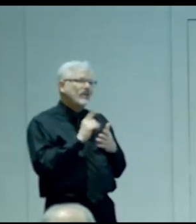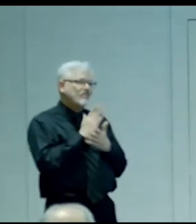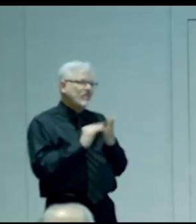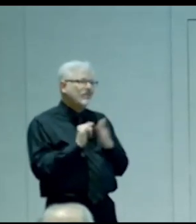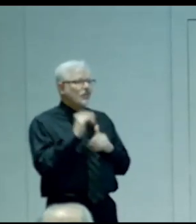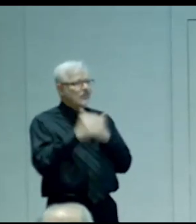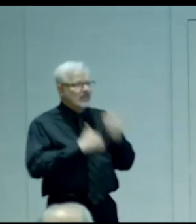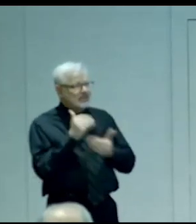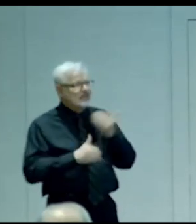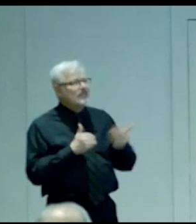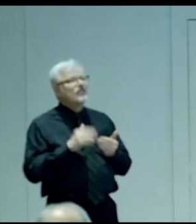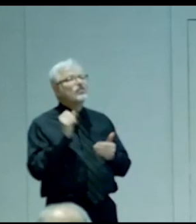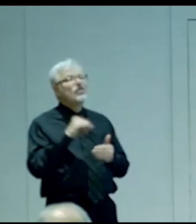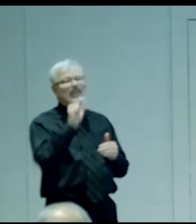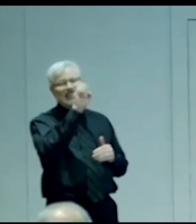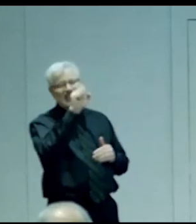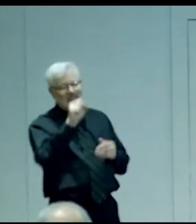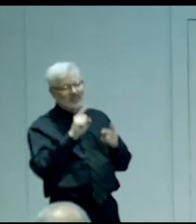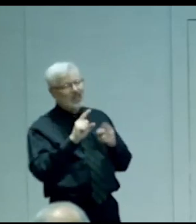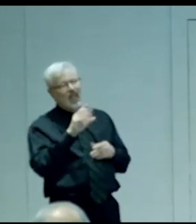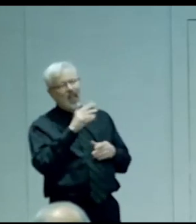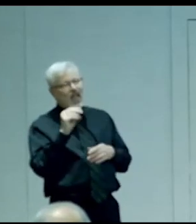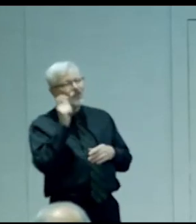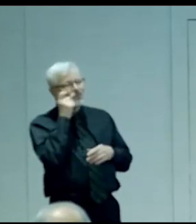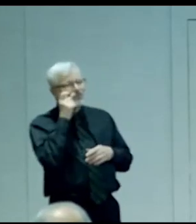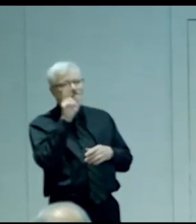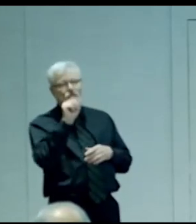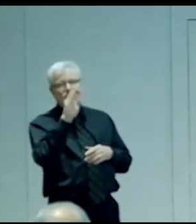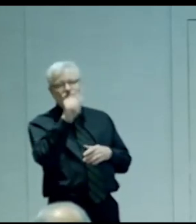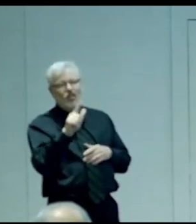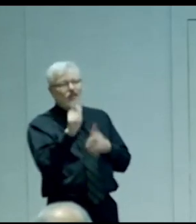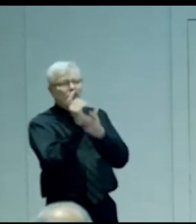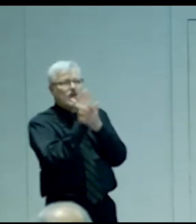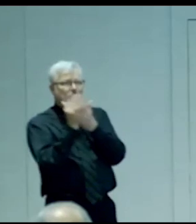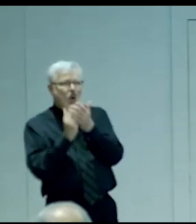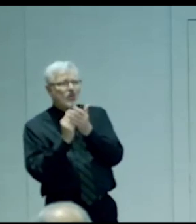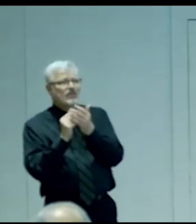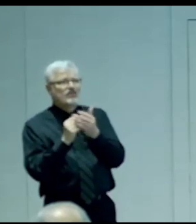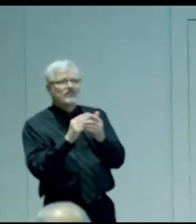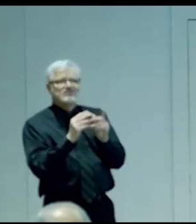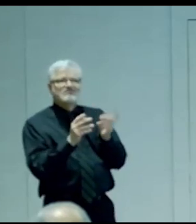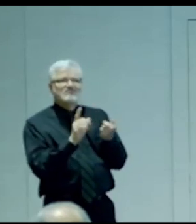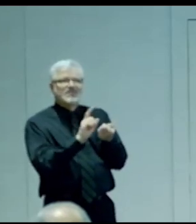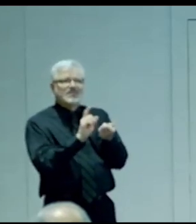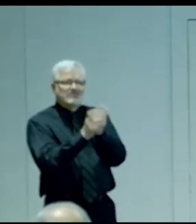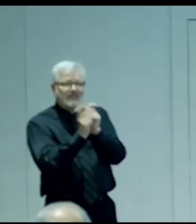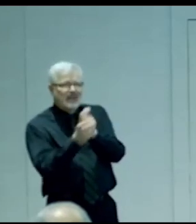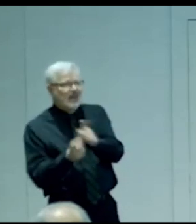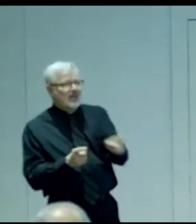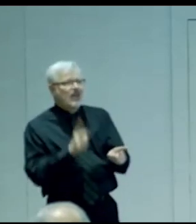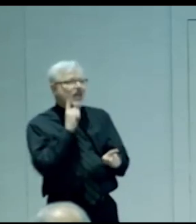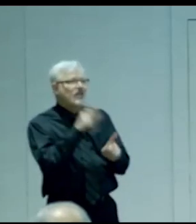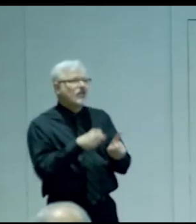racial and SES inequalities can impact each of those components. And as you know in causal